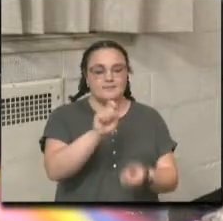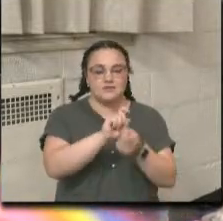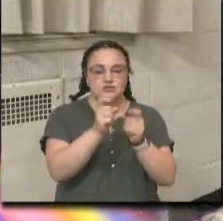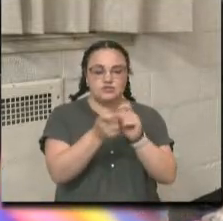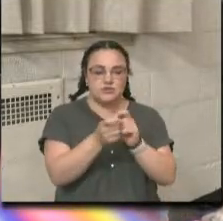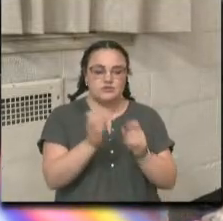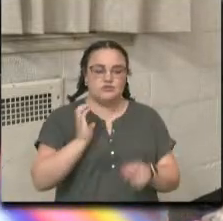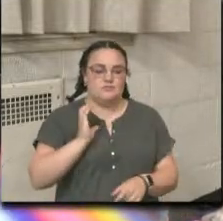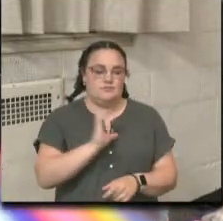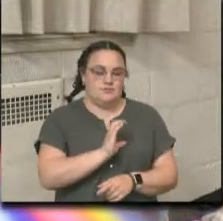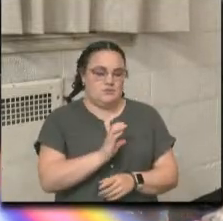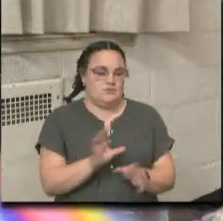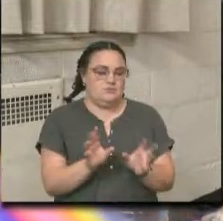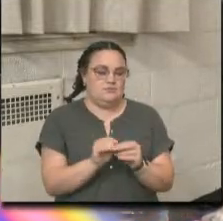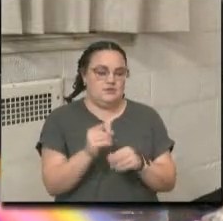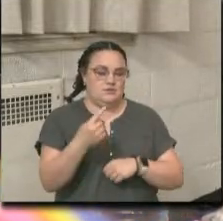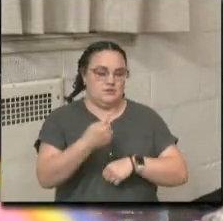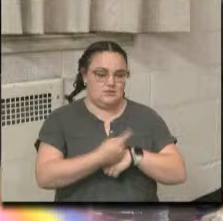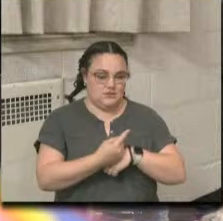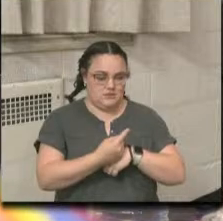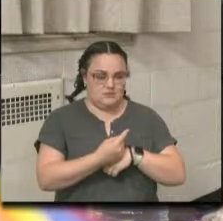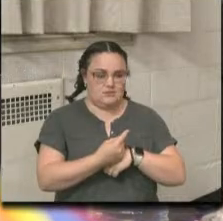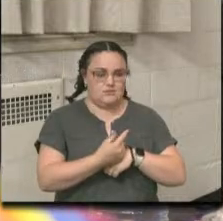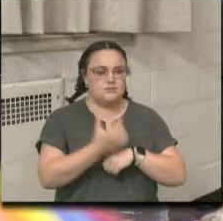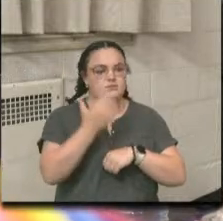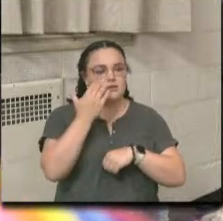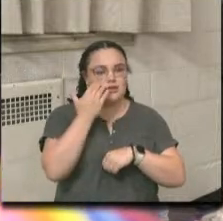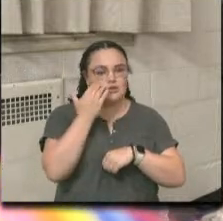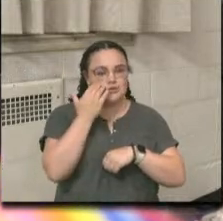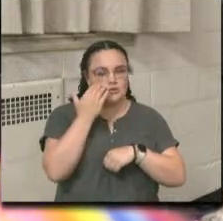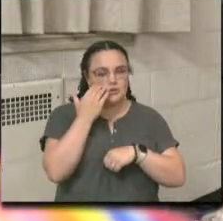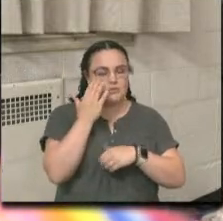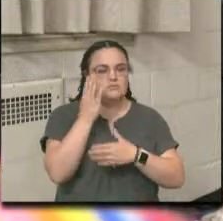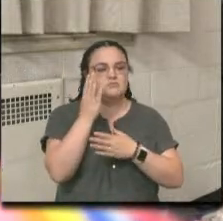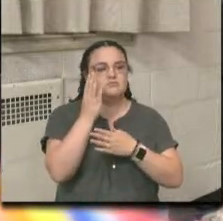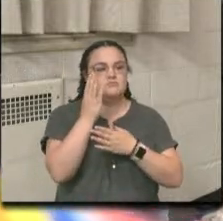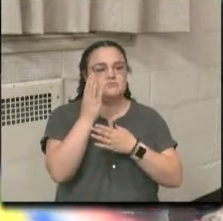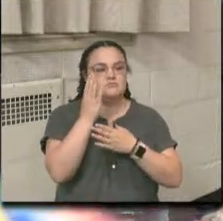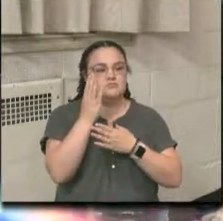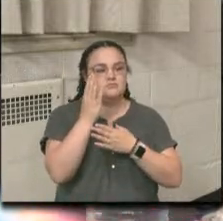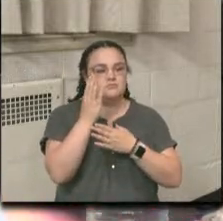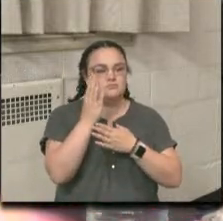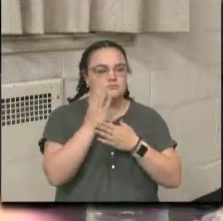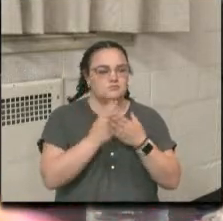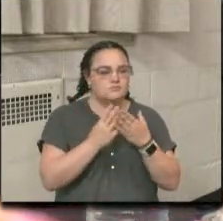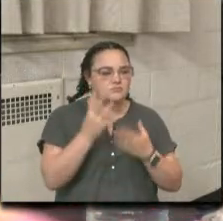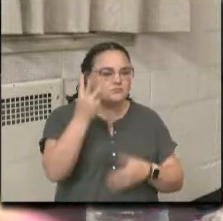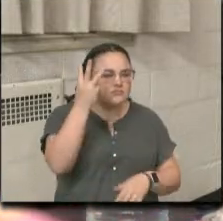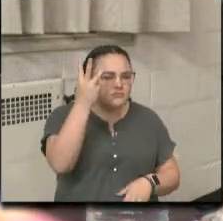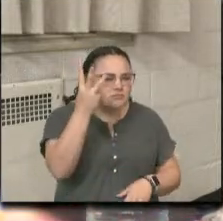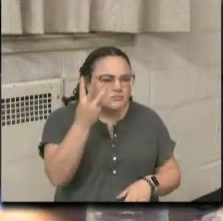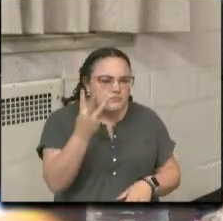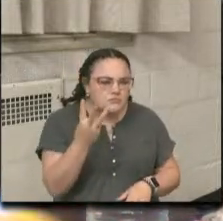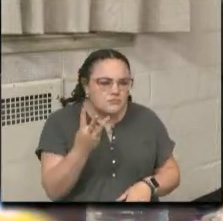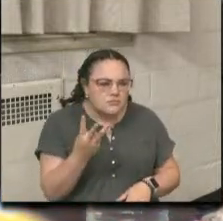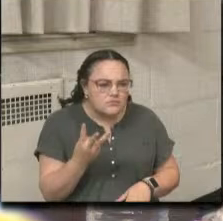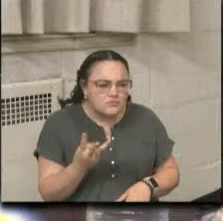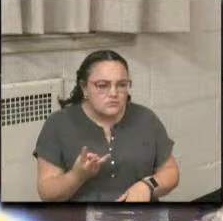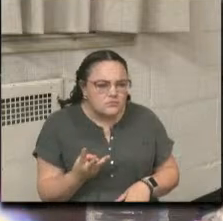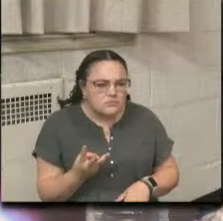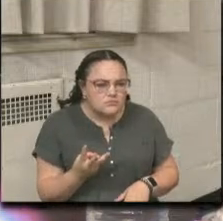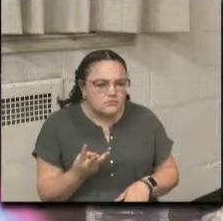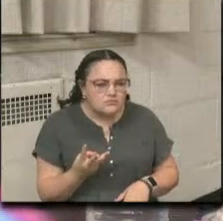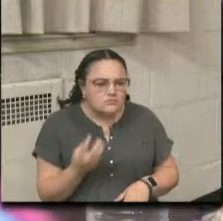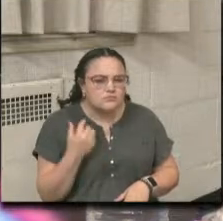meeting dates. We went through and added the dates. They're on the off Wednesdays where ABAFA does not appear. I've got a list. We work with board staff